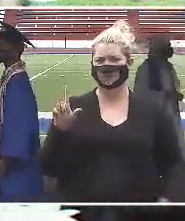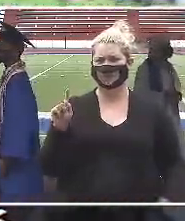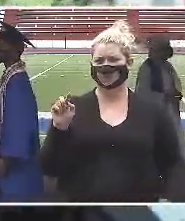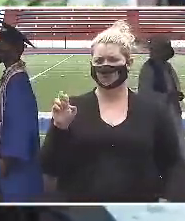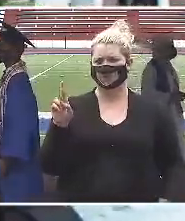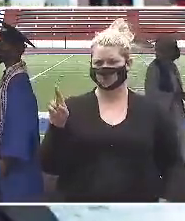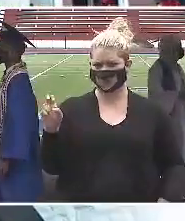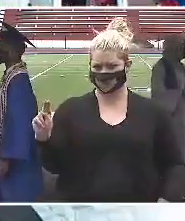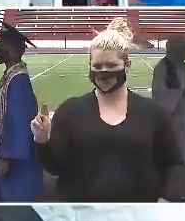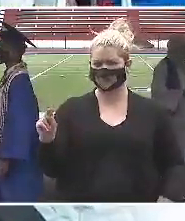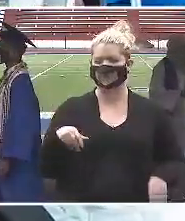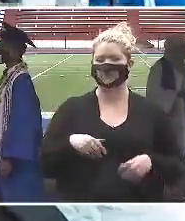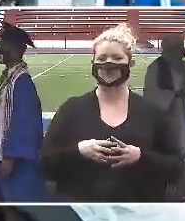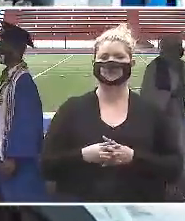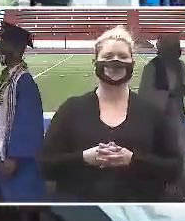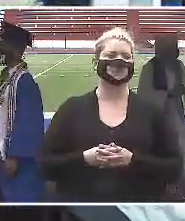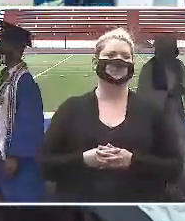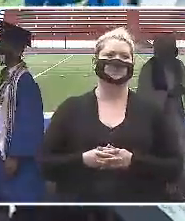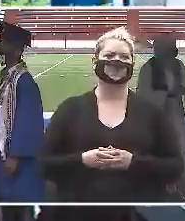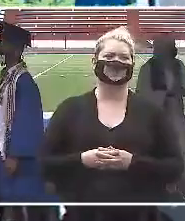Joanna Carceris.